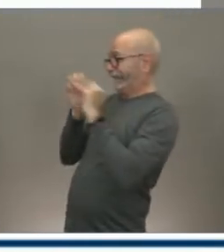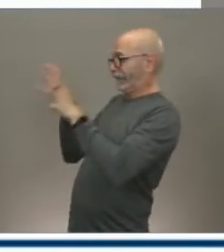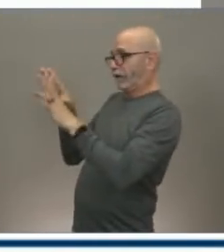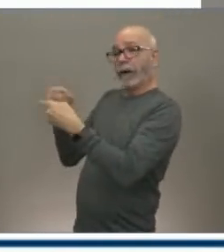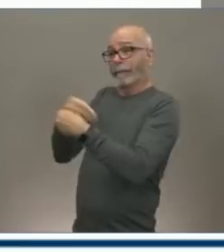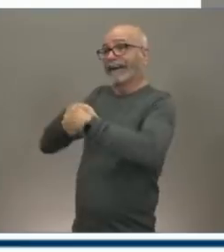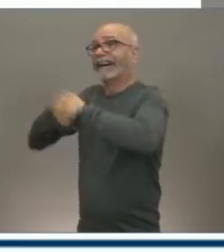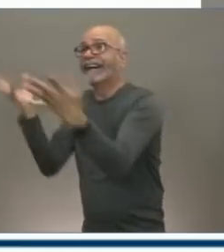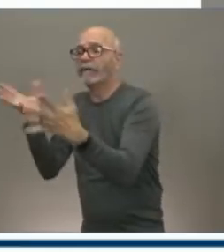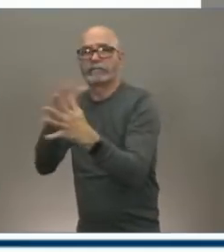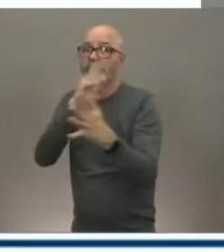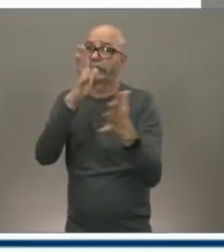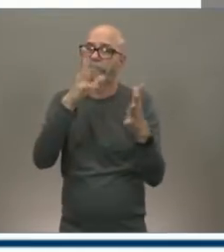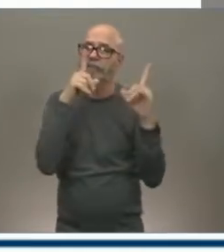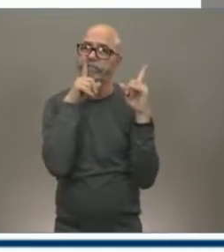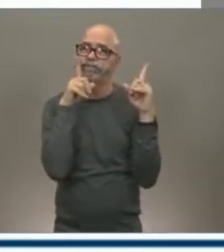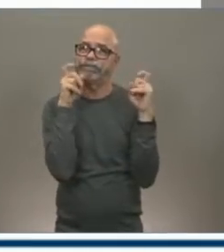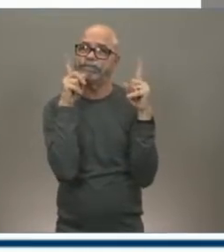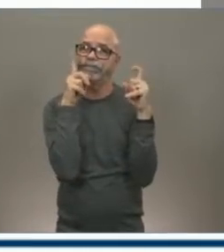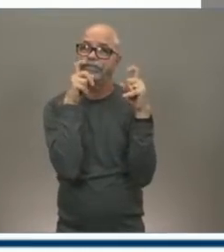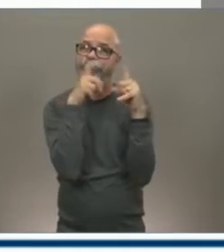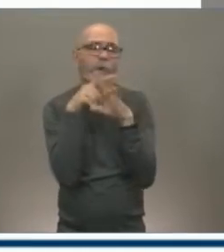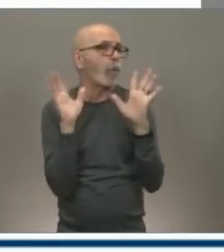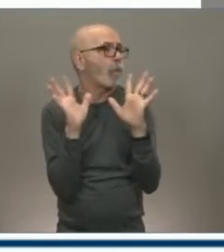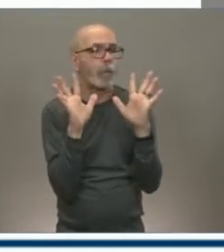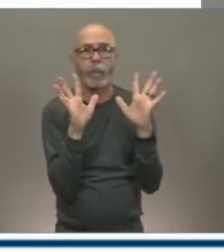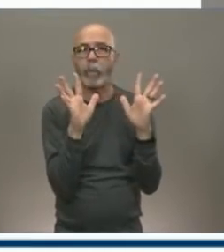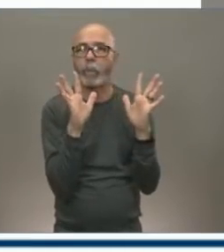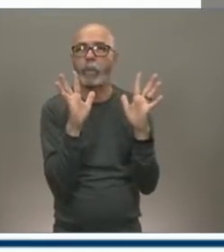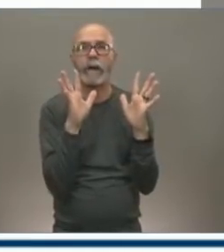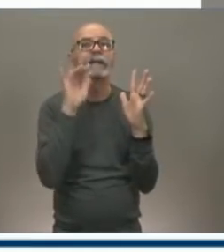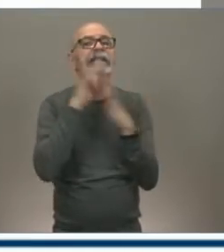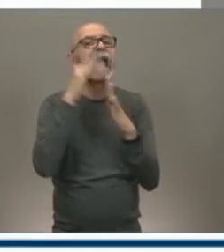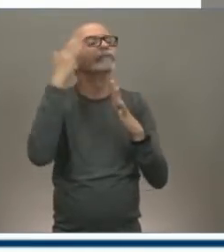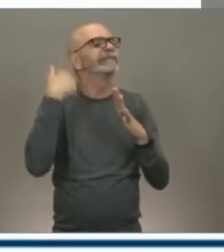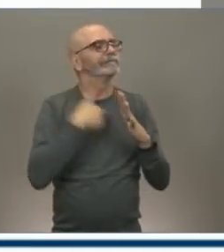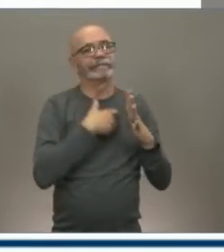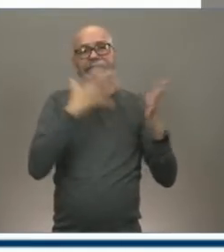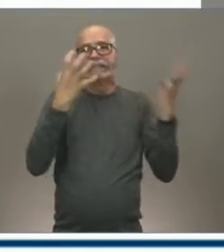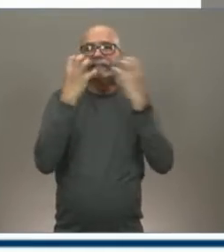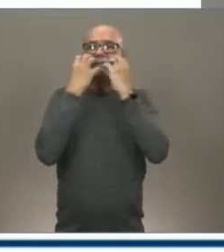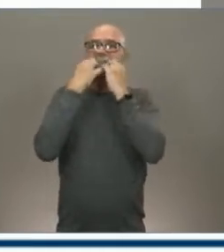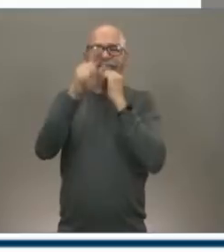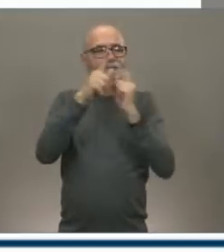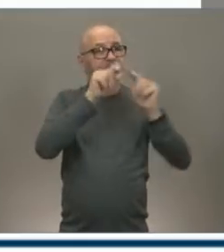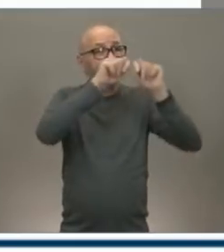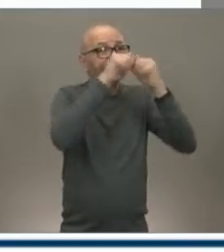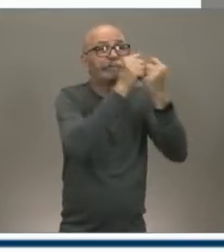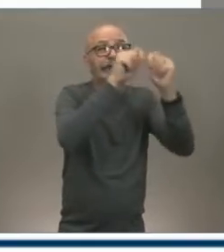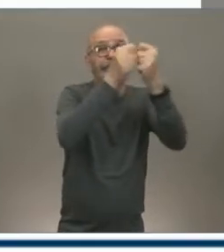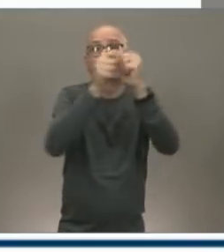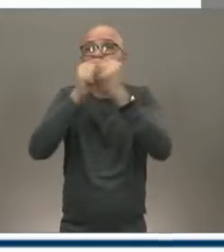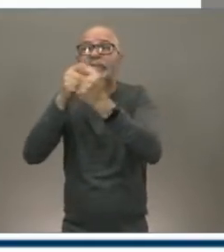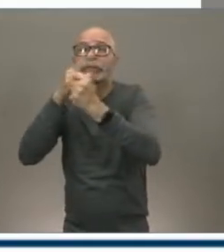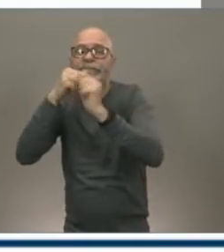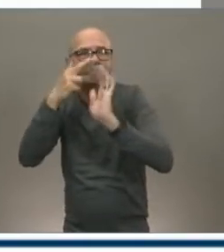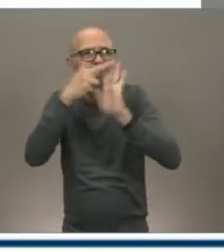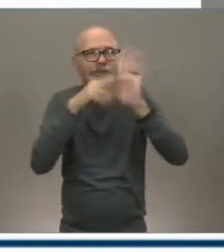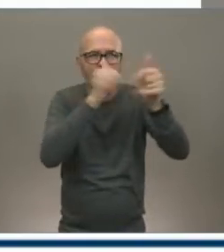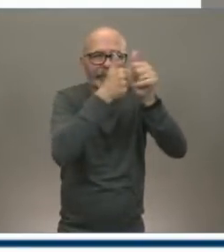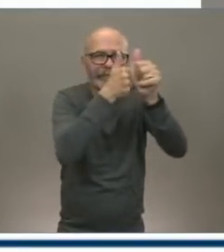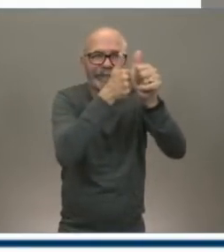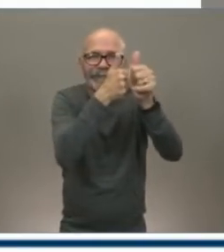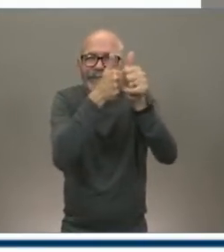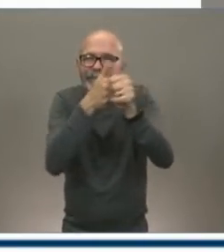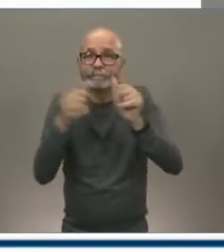technical operation. And that's why we have a logistics team in place, including the important support from our Canadian Armed